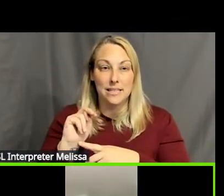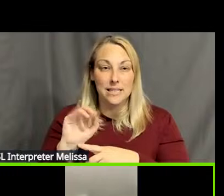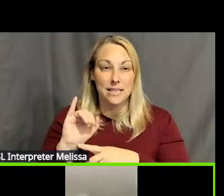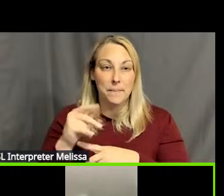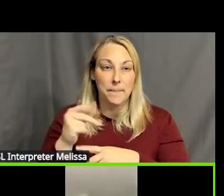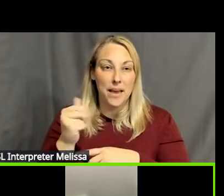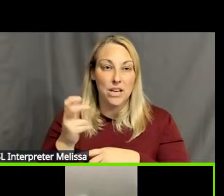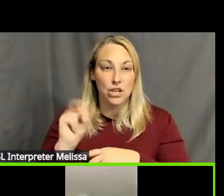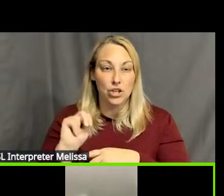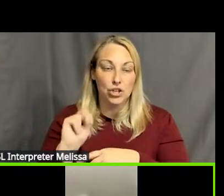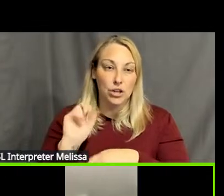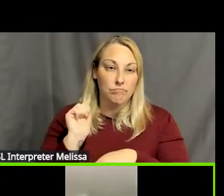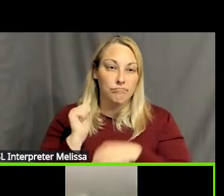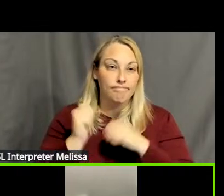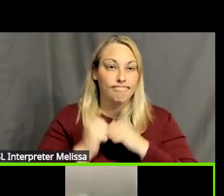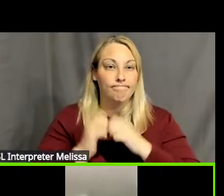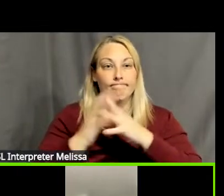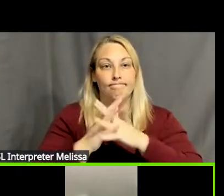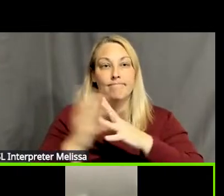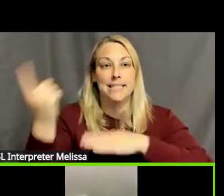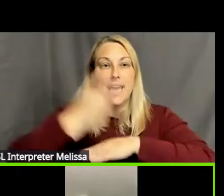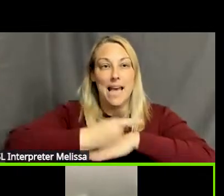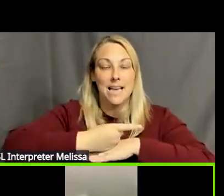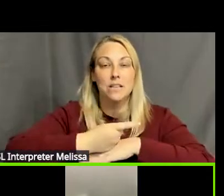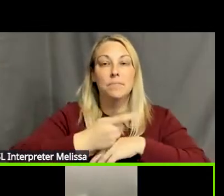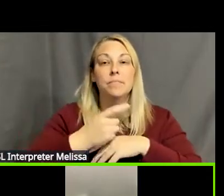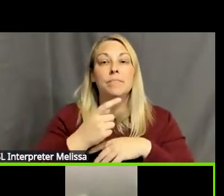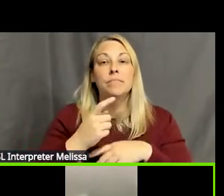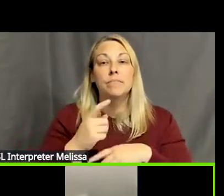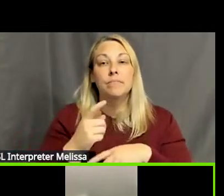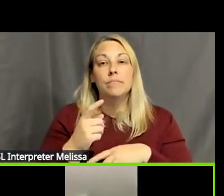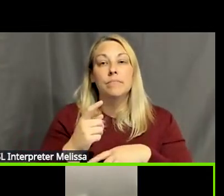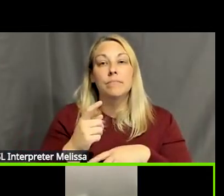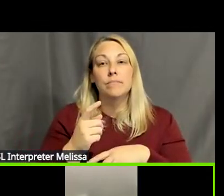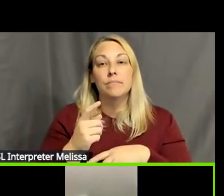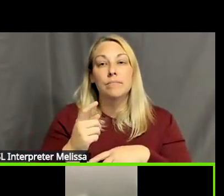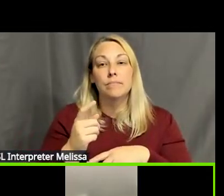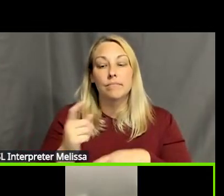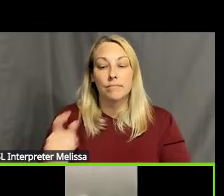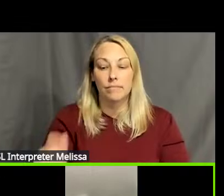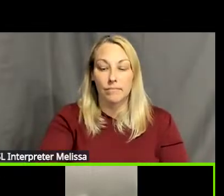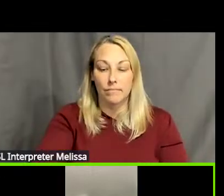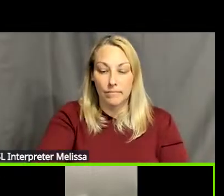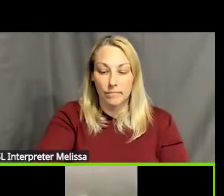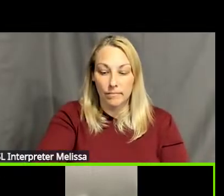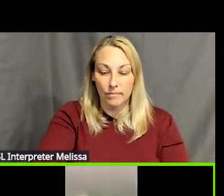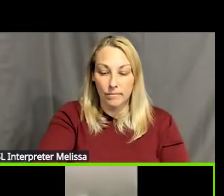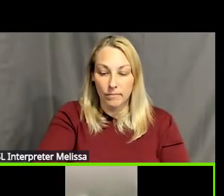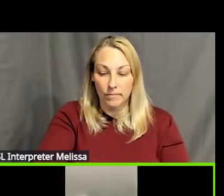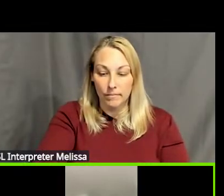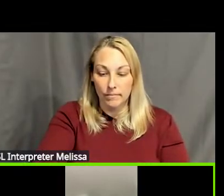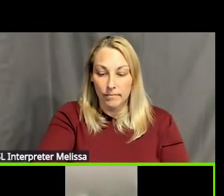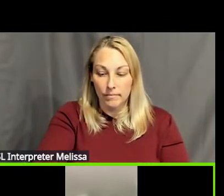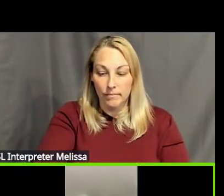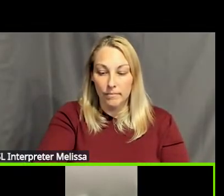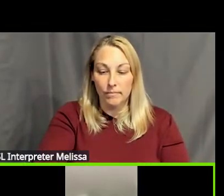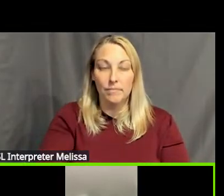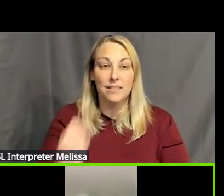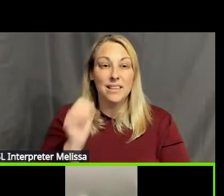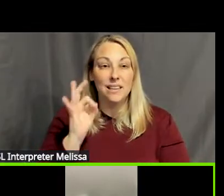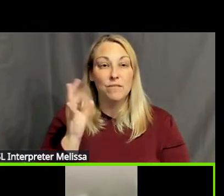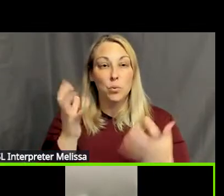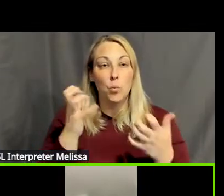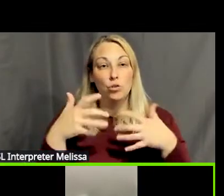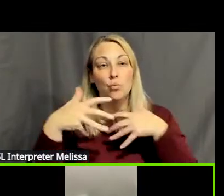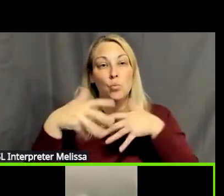p.m. I can provide, and I'll drop the registration link to make sure everyone is registered. And if you would like to walk with the mayor, there's a